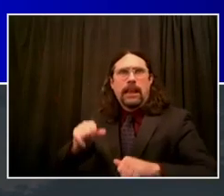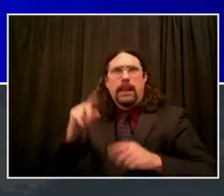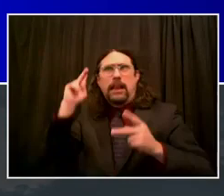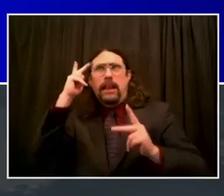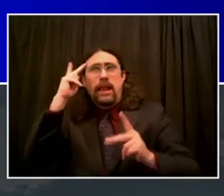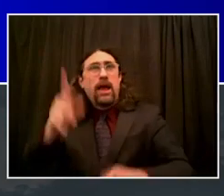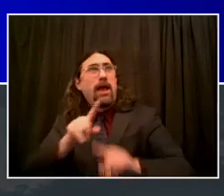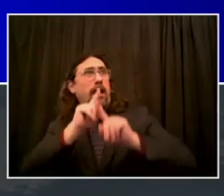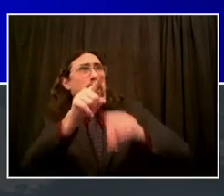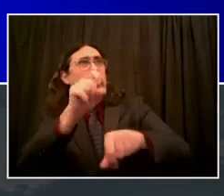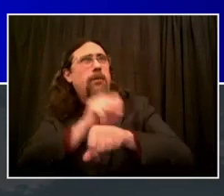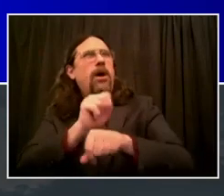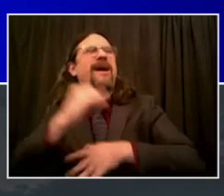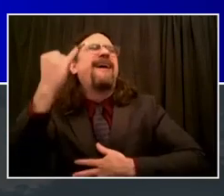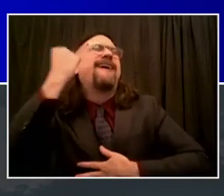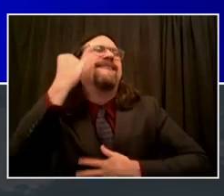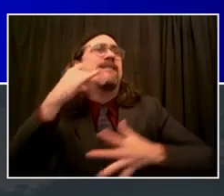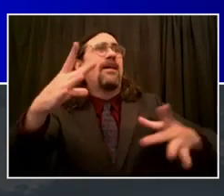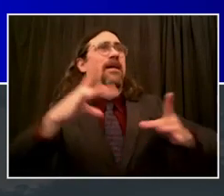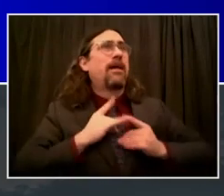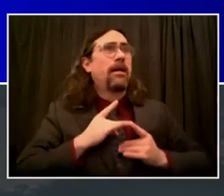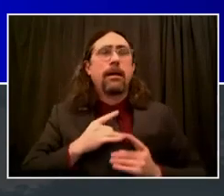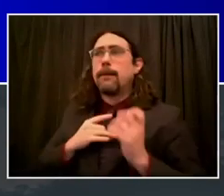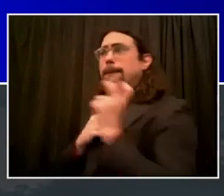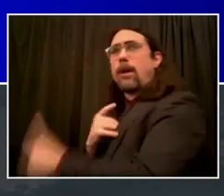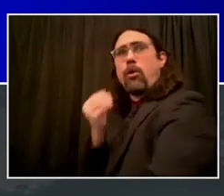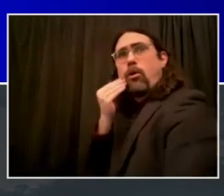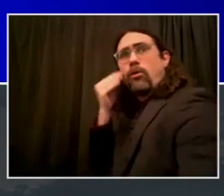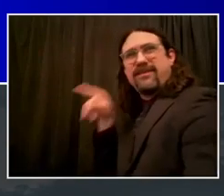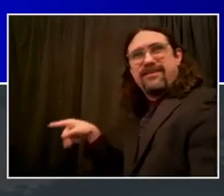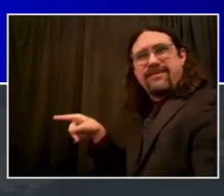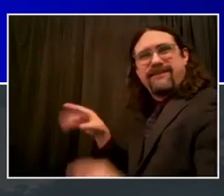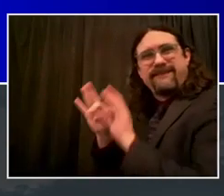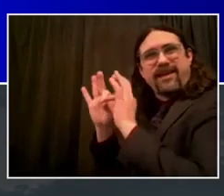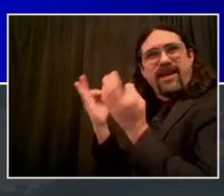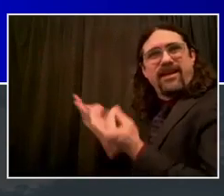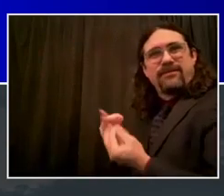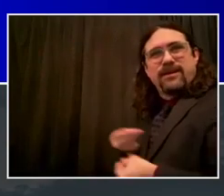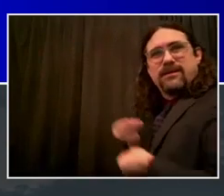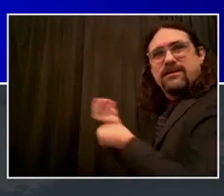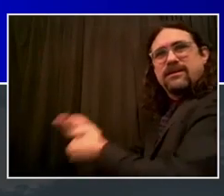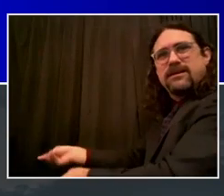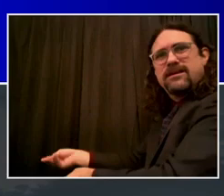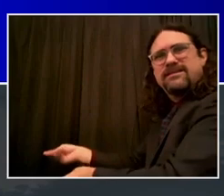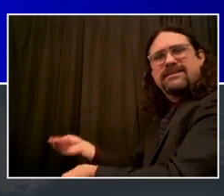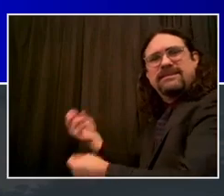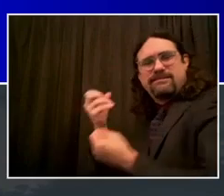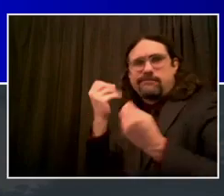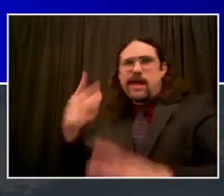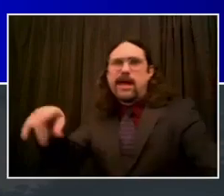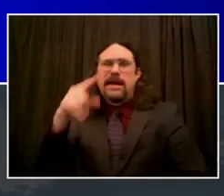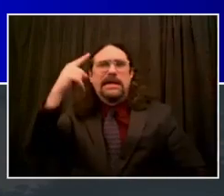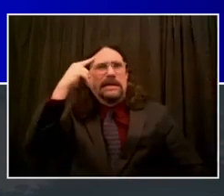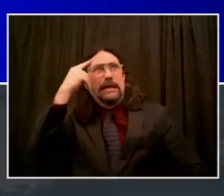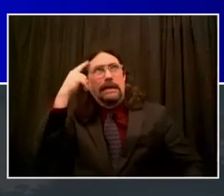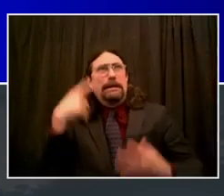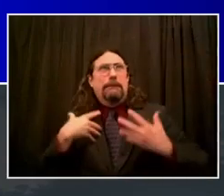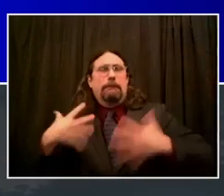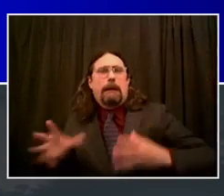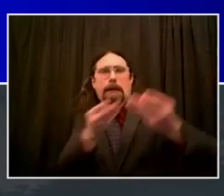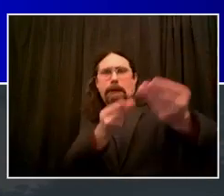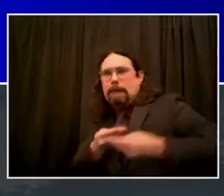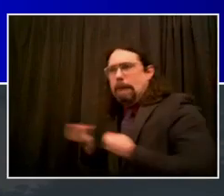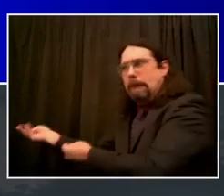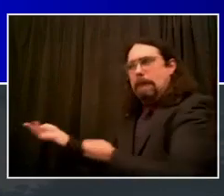families need, that they don't inadvertently bring the disease home. So we have to be there for working people, making